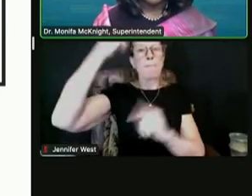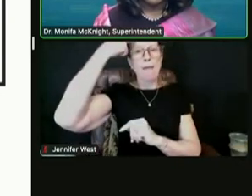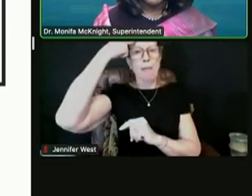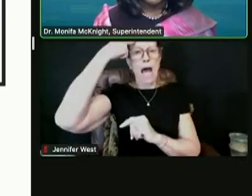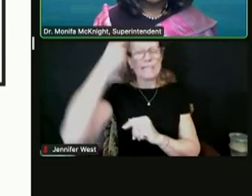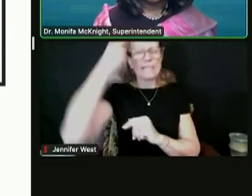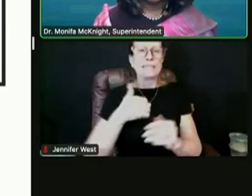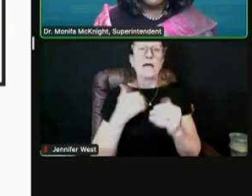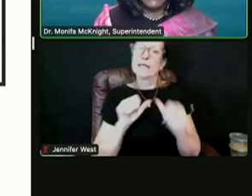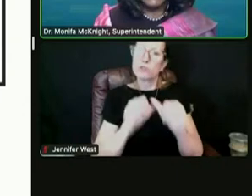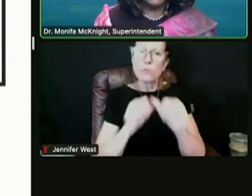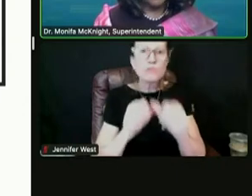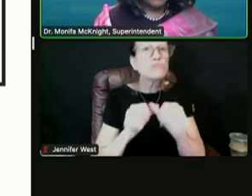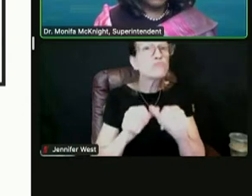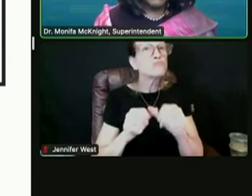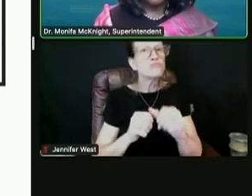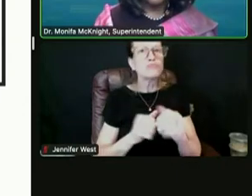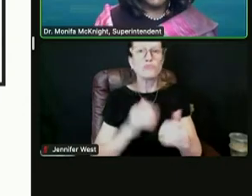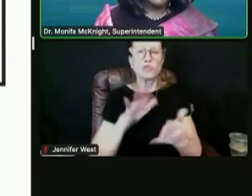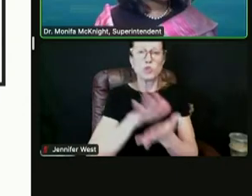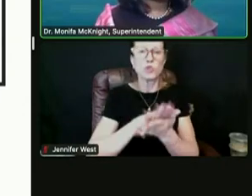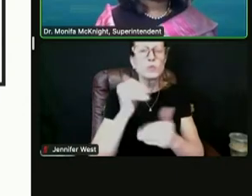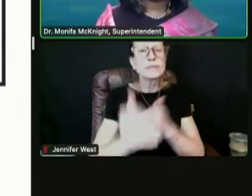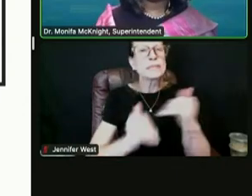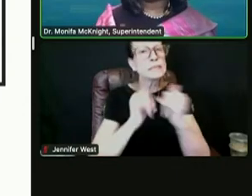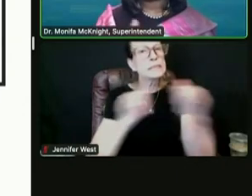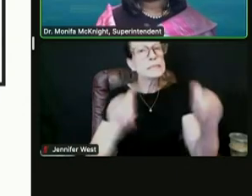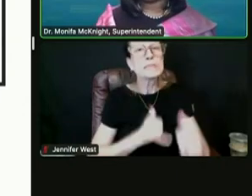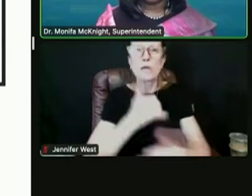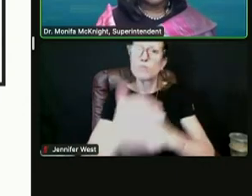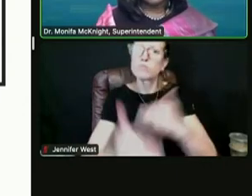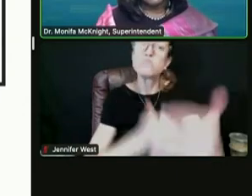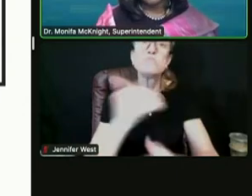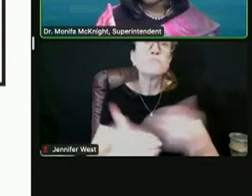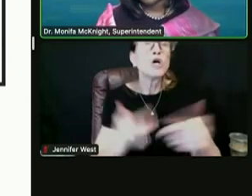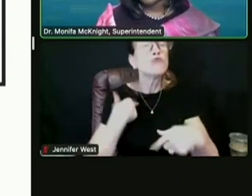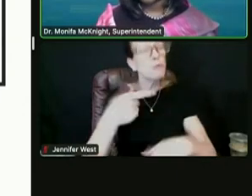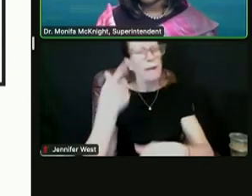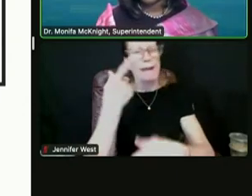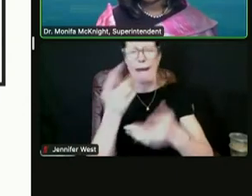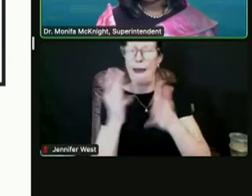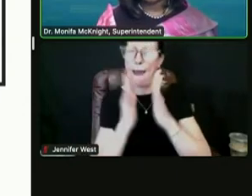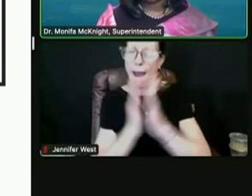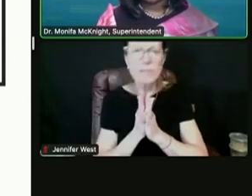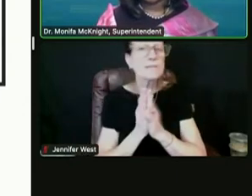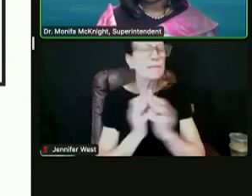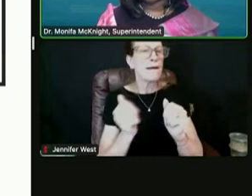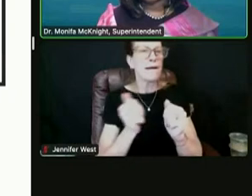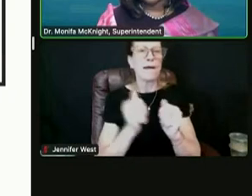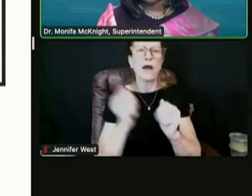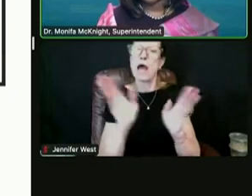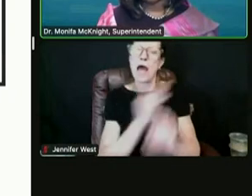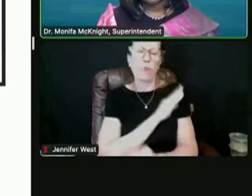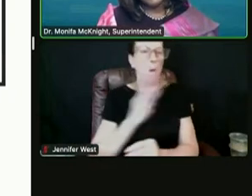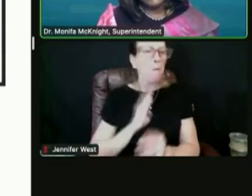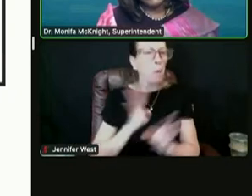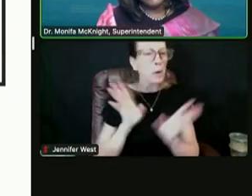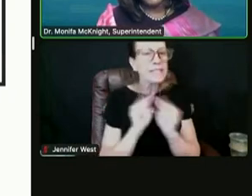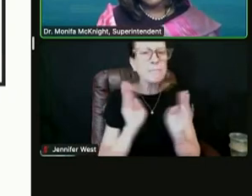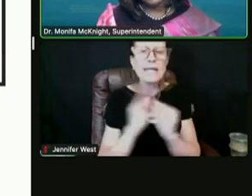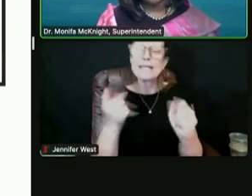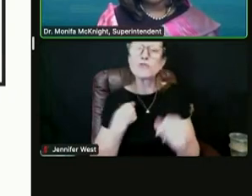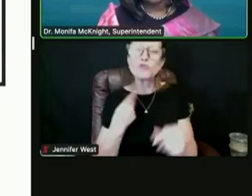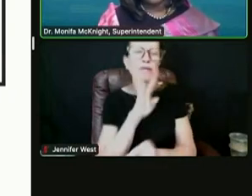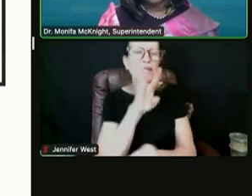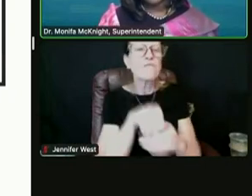system forward, you've been asking for them, and you've been asking for them at the board meetings, at public comment. You have been participating in the listening